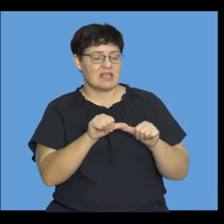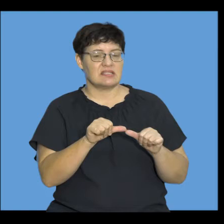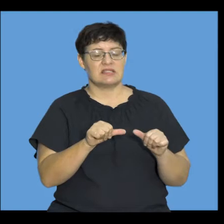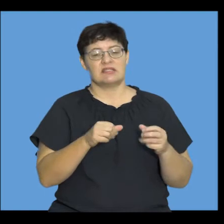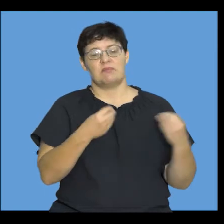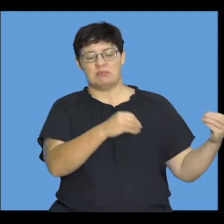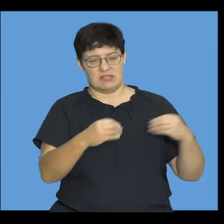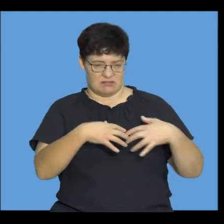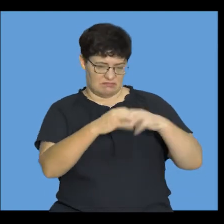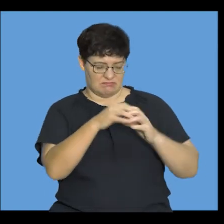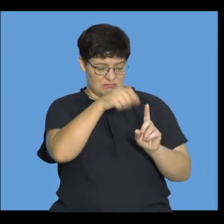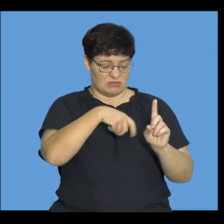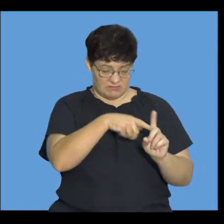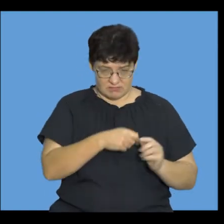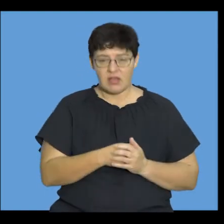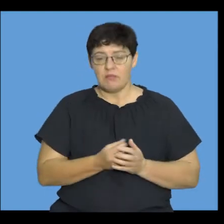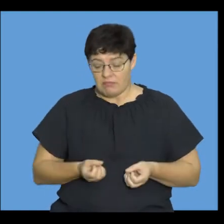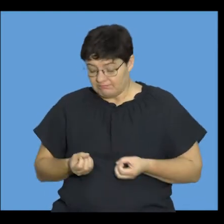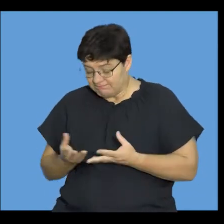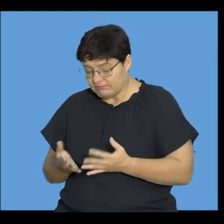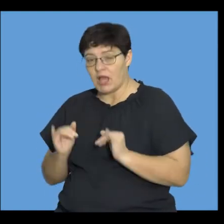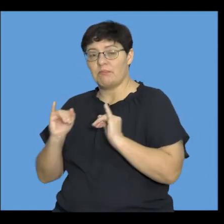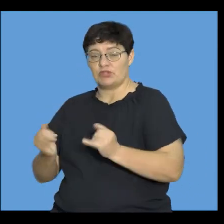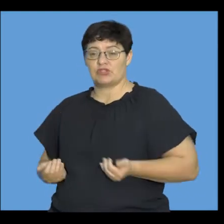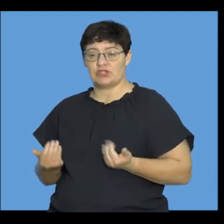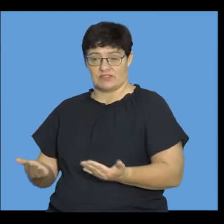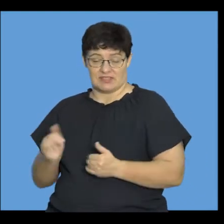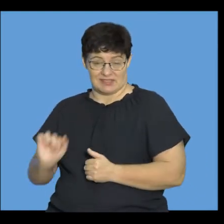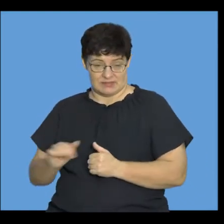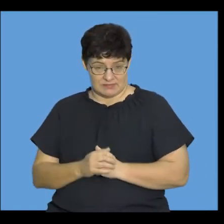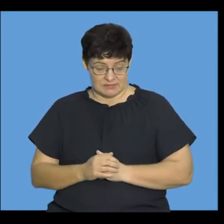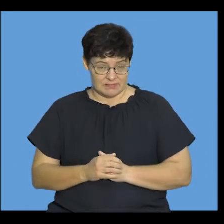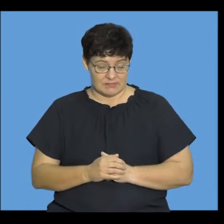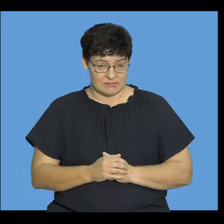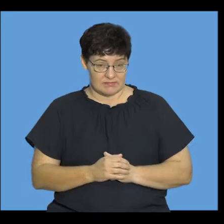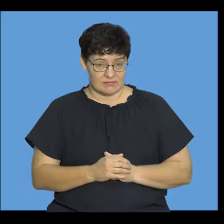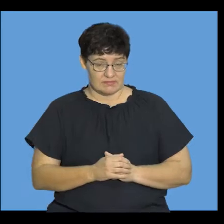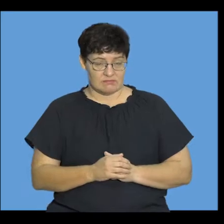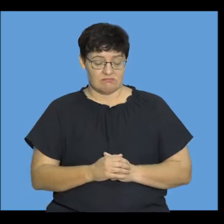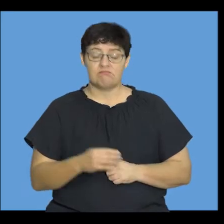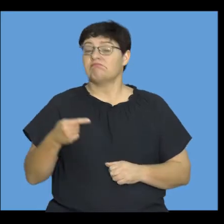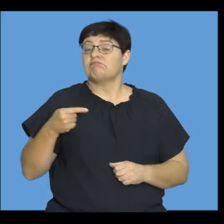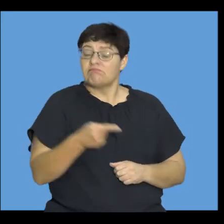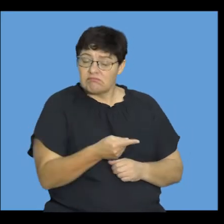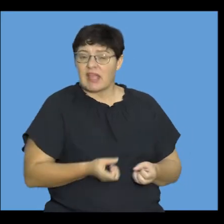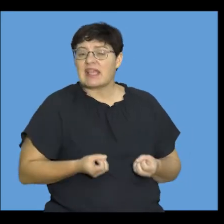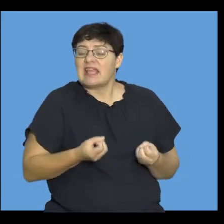Adelaide runs a medium-sized enterprise providing emergency services to the local school, right? So that's your